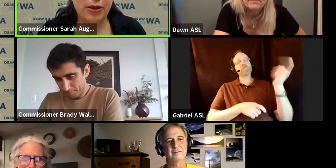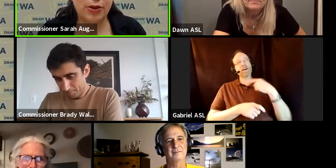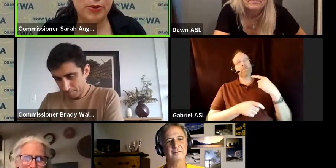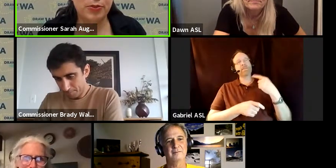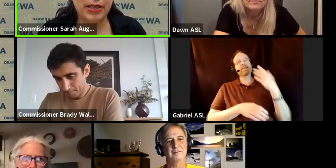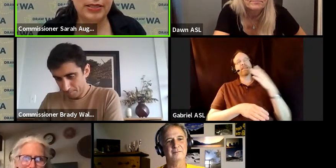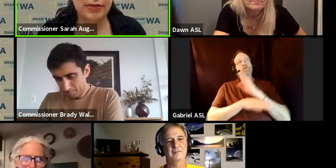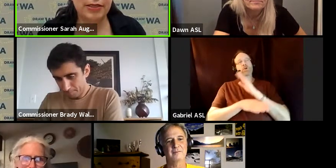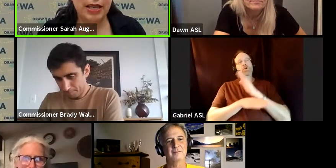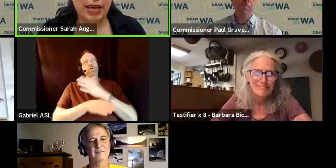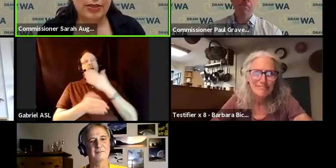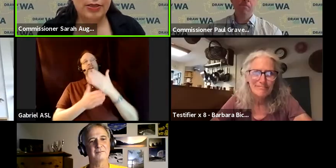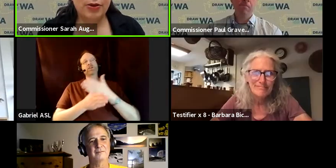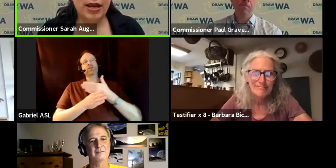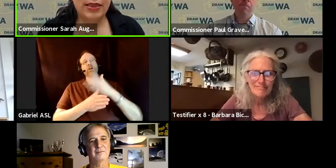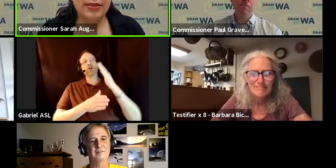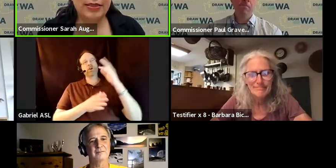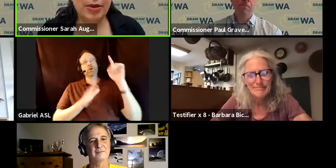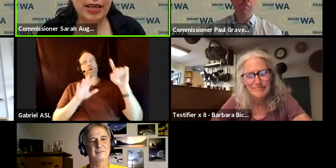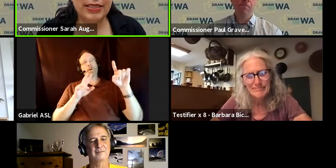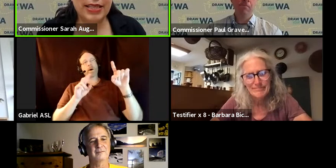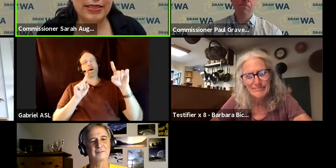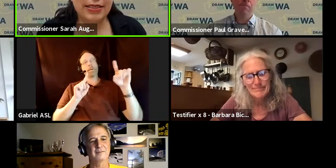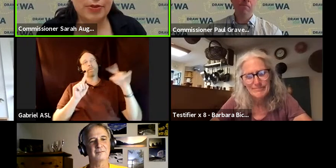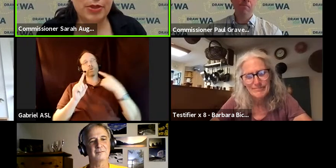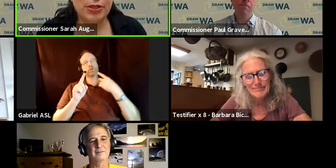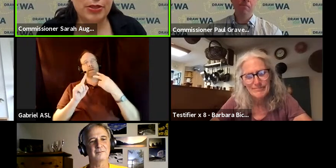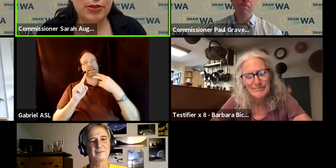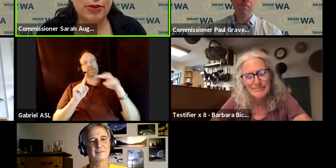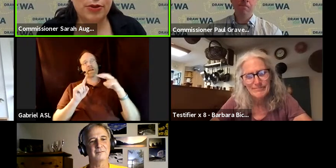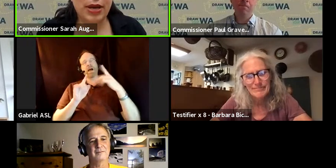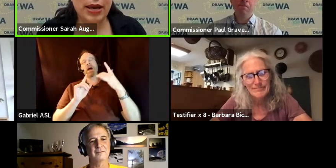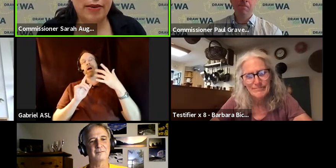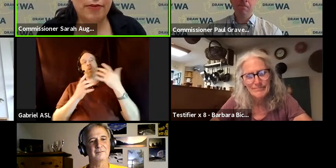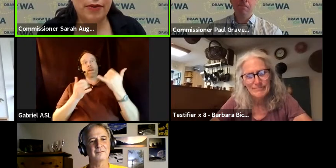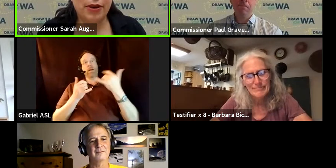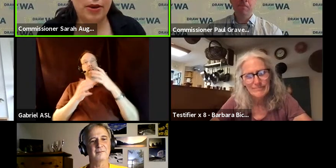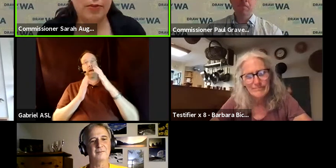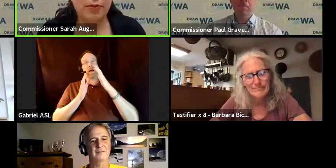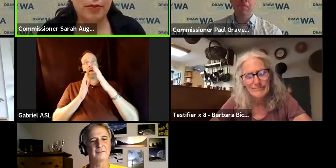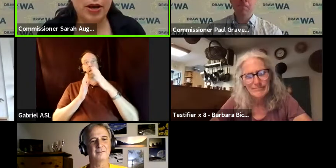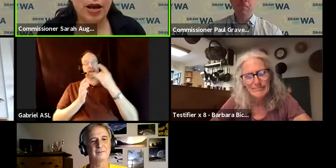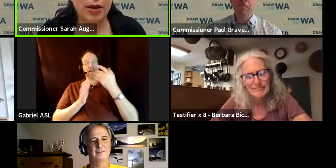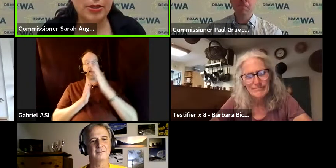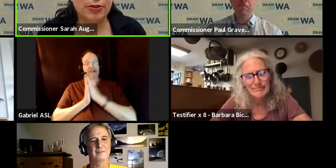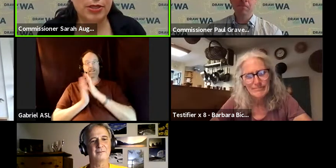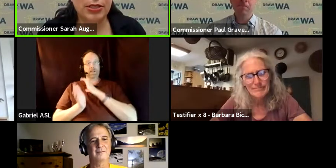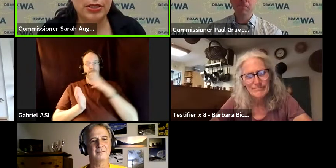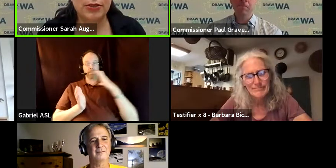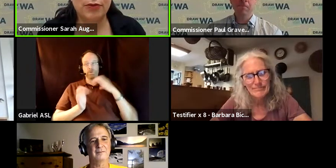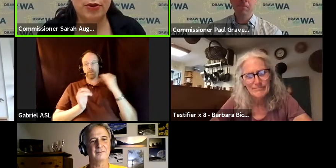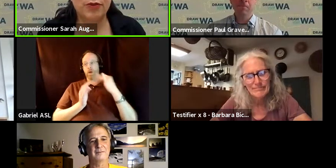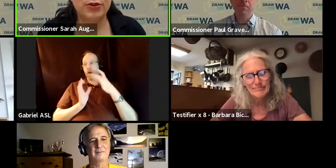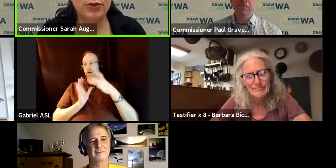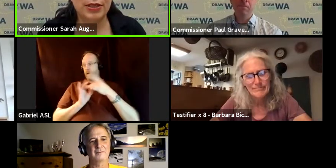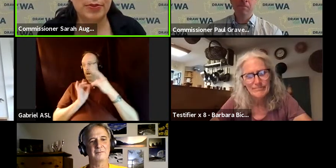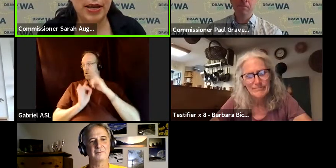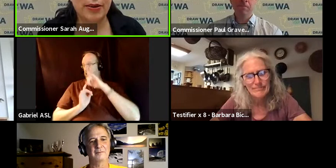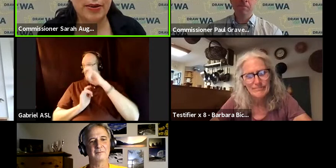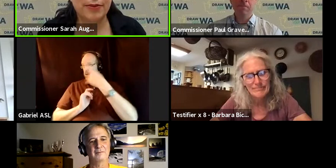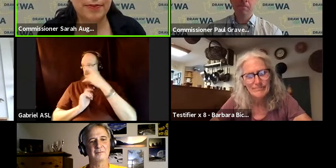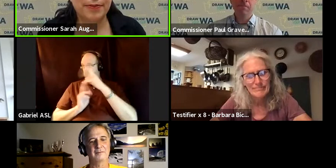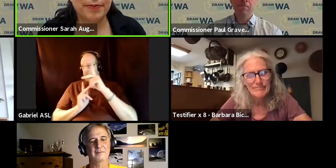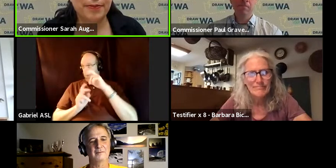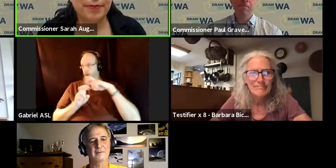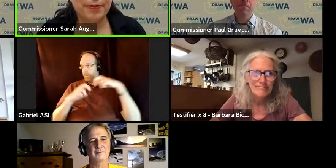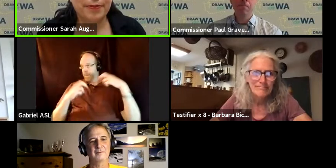share your perspectives. So at this time, I'd like to ask the commissioners if you have comments or questions for the folks on this